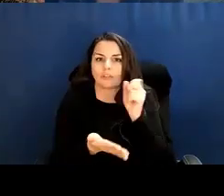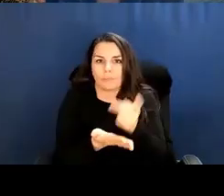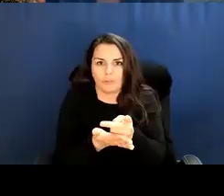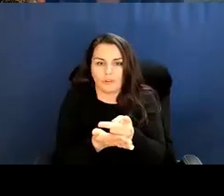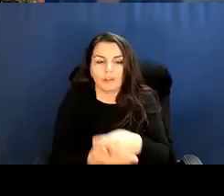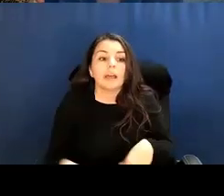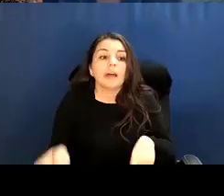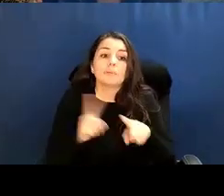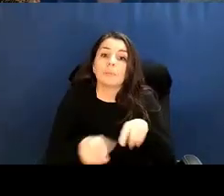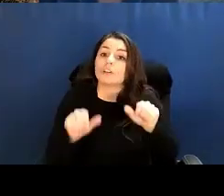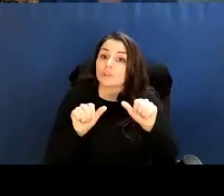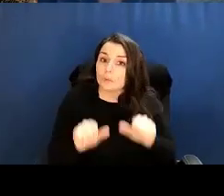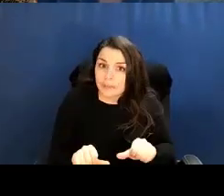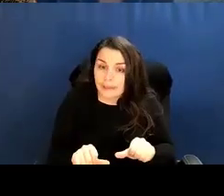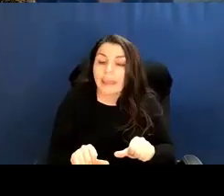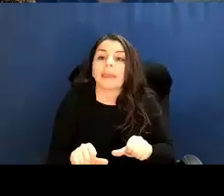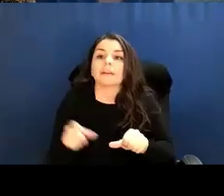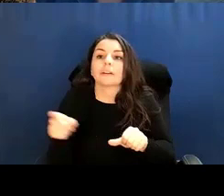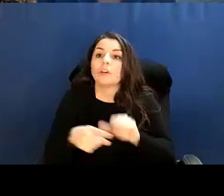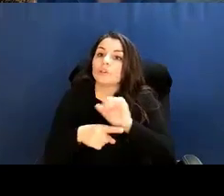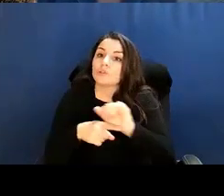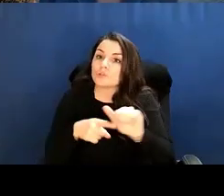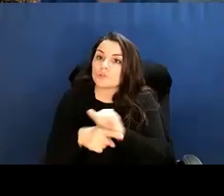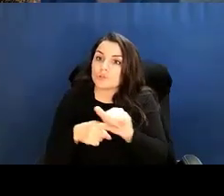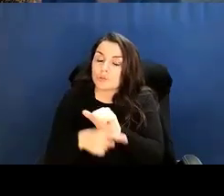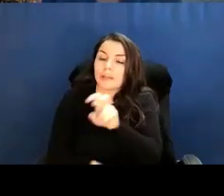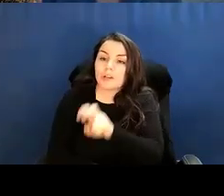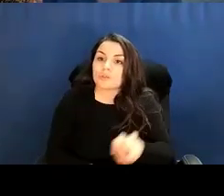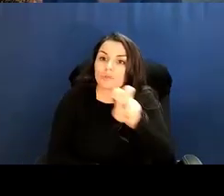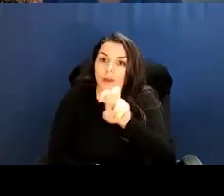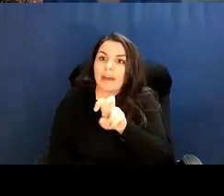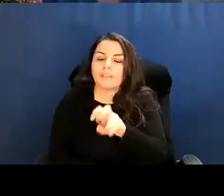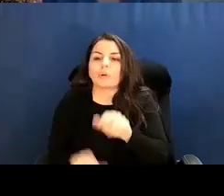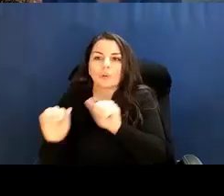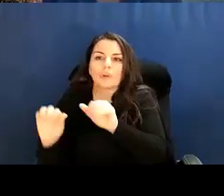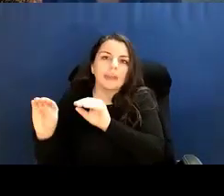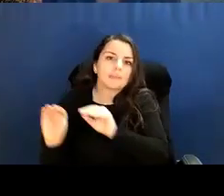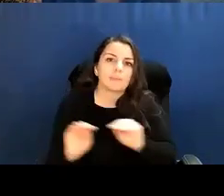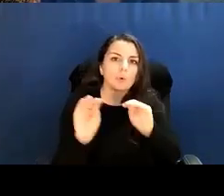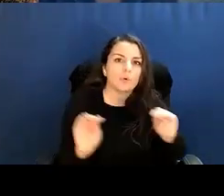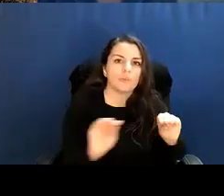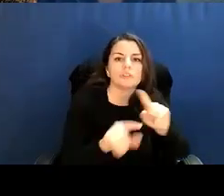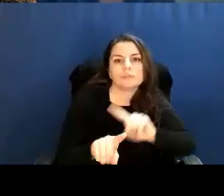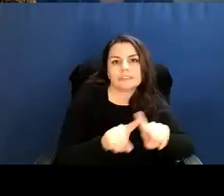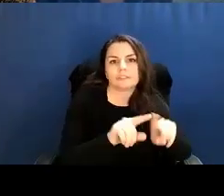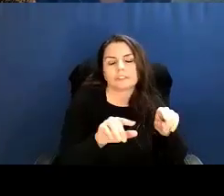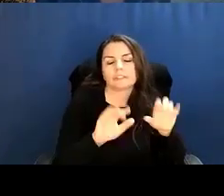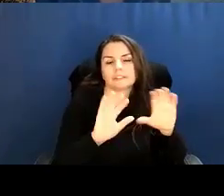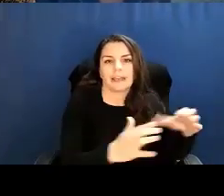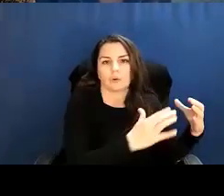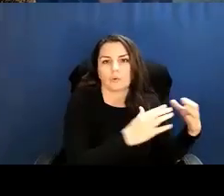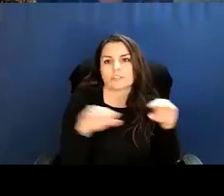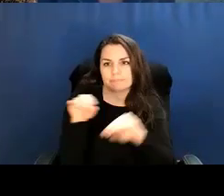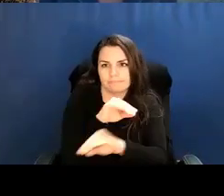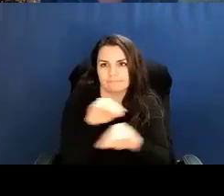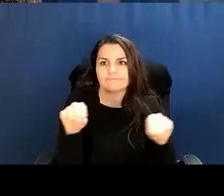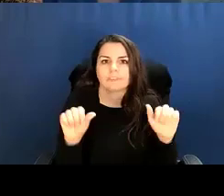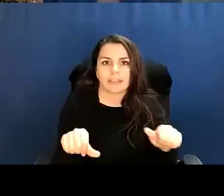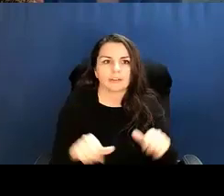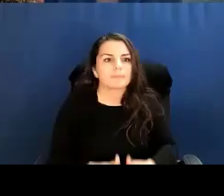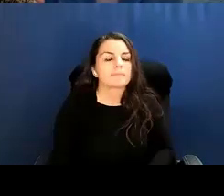postdocs. If you're going to substitute a pre-doc for a postdoc or vice versa, I would get that in writing from the grants management specialist of